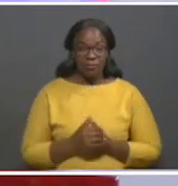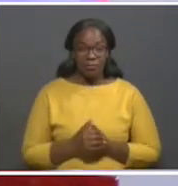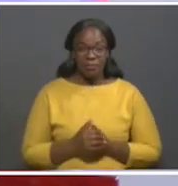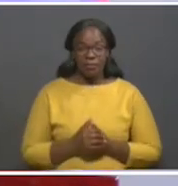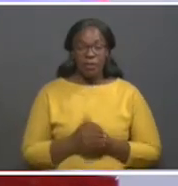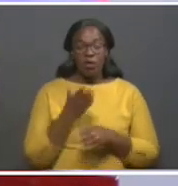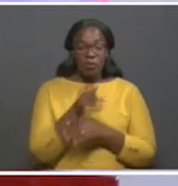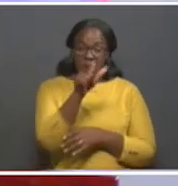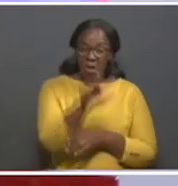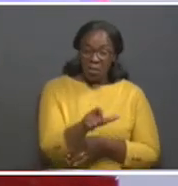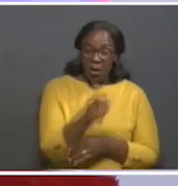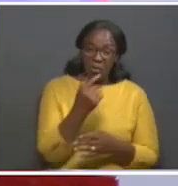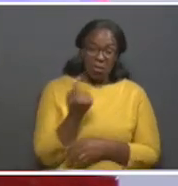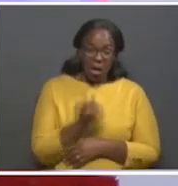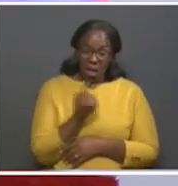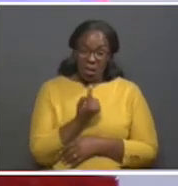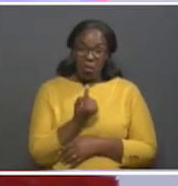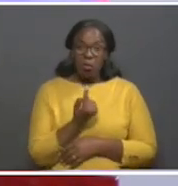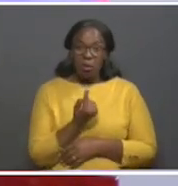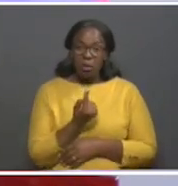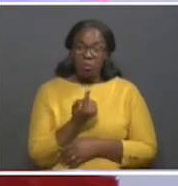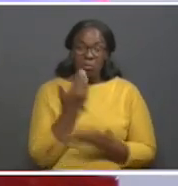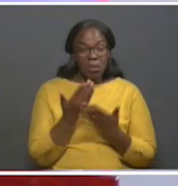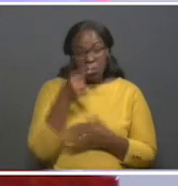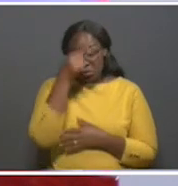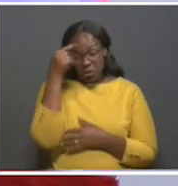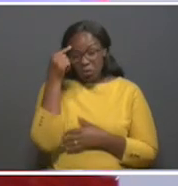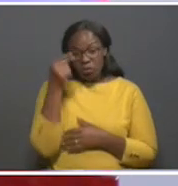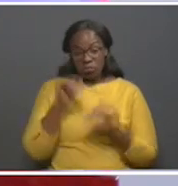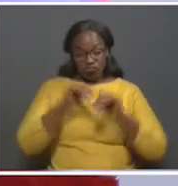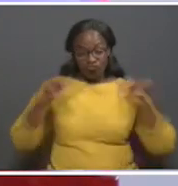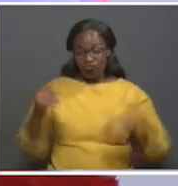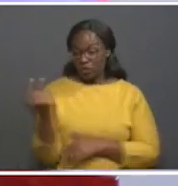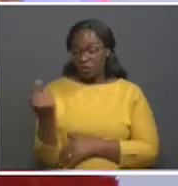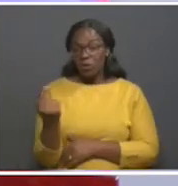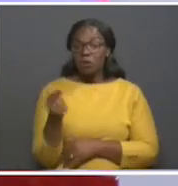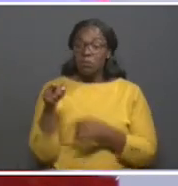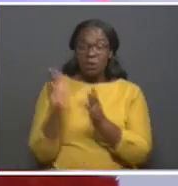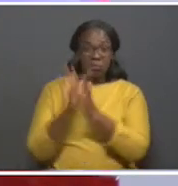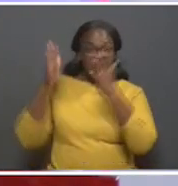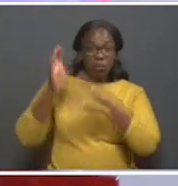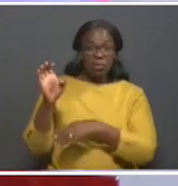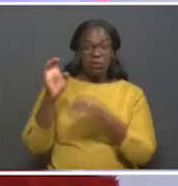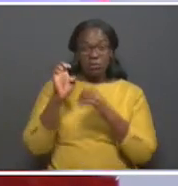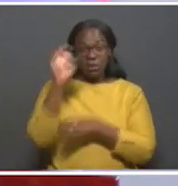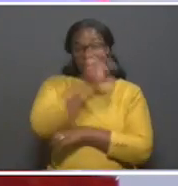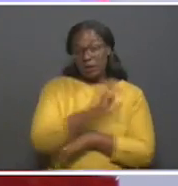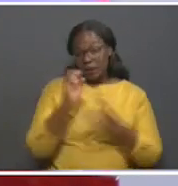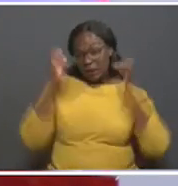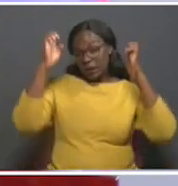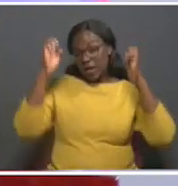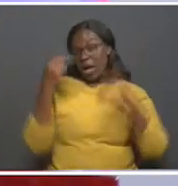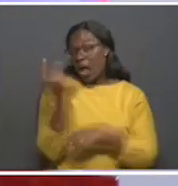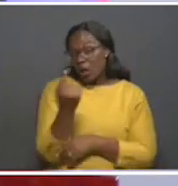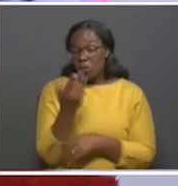that person who's alone because of this isolation. They celebrated Easter all alone.